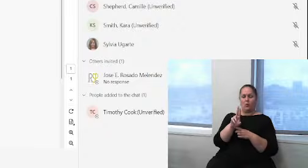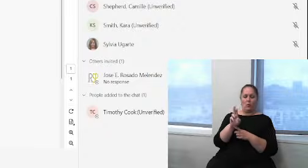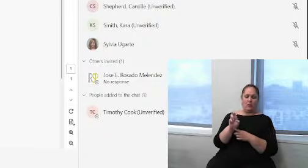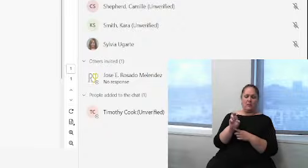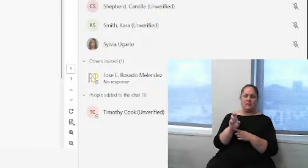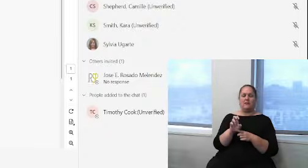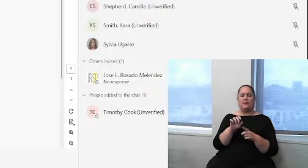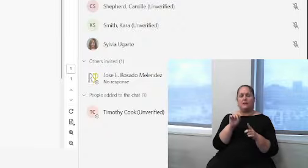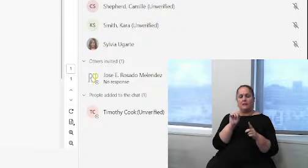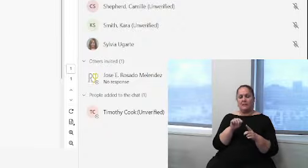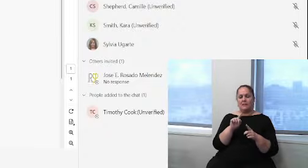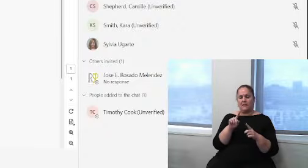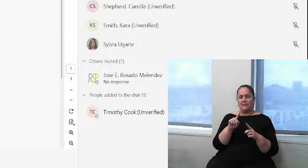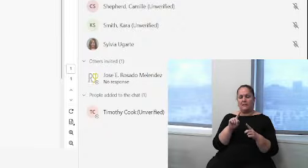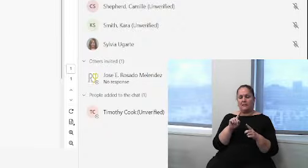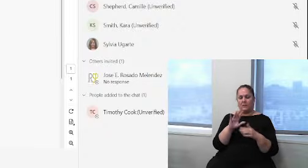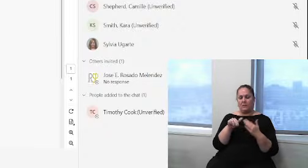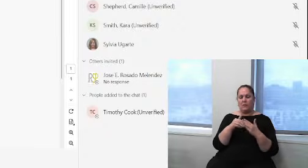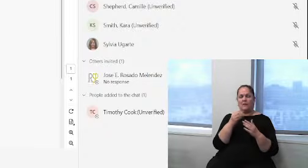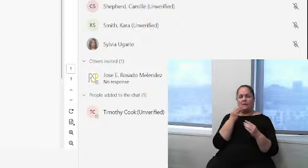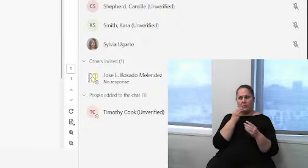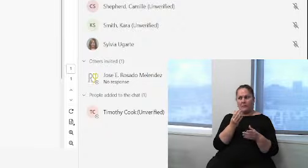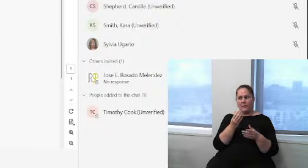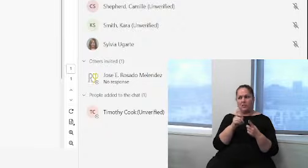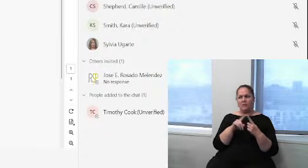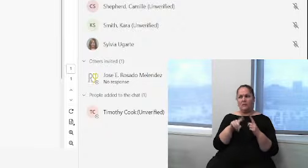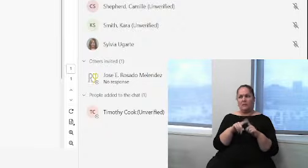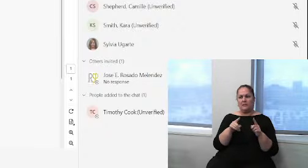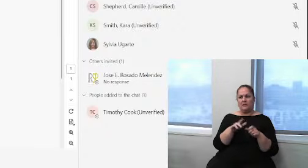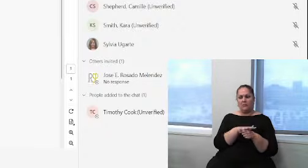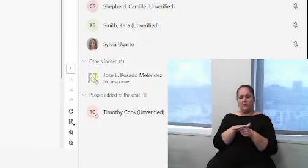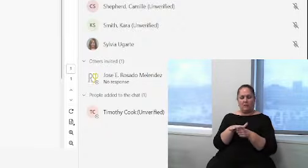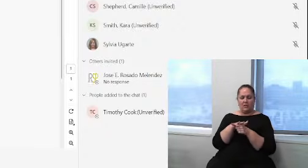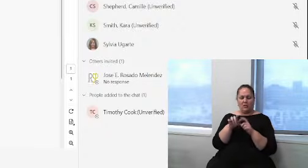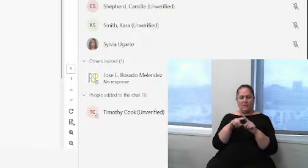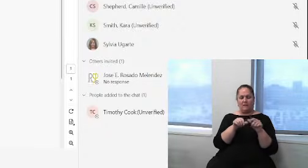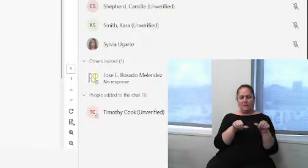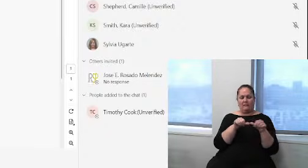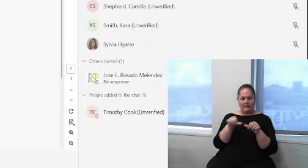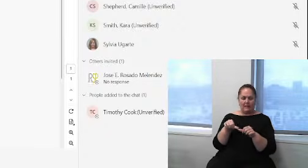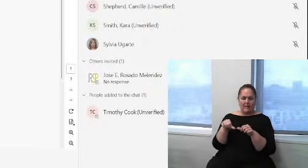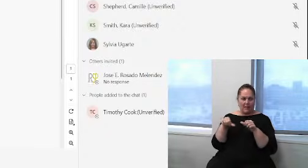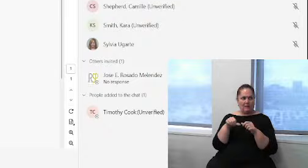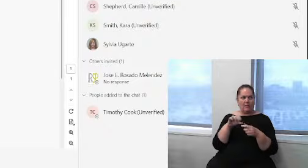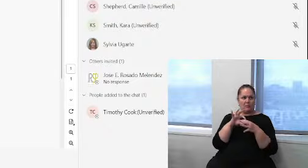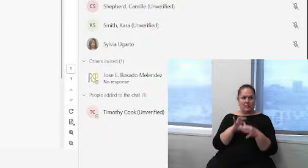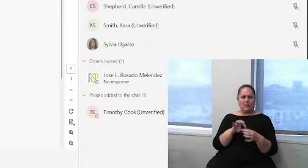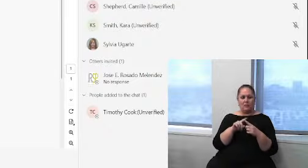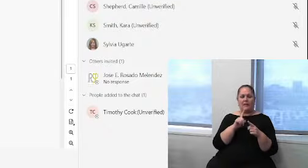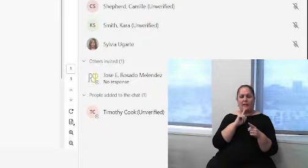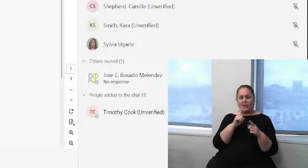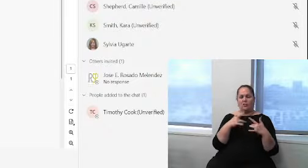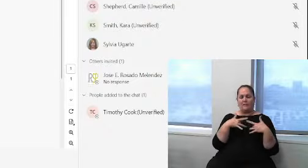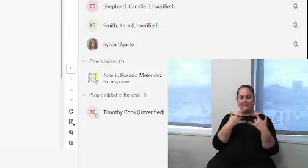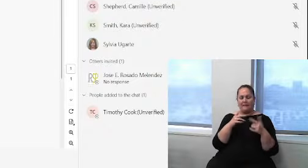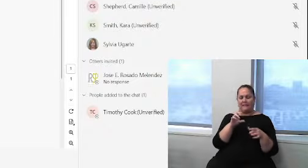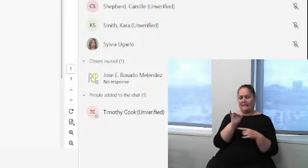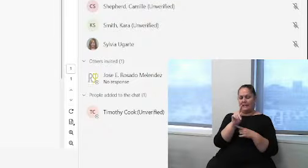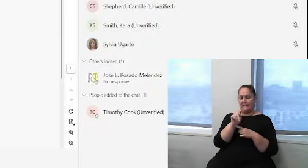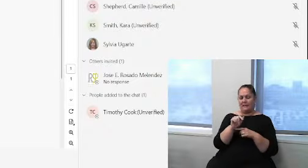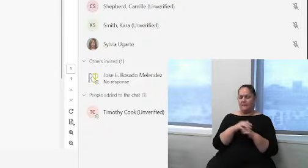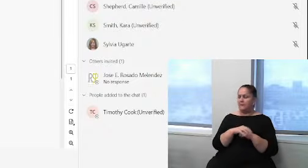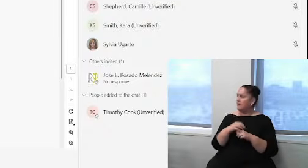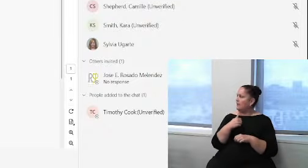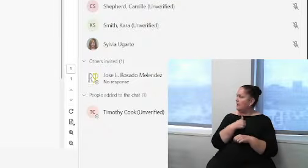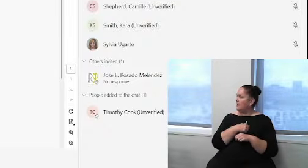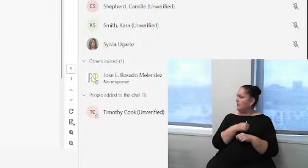utilizes as the source, and then it's fed with the information from the different regions and the different areas in regards to the actual events